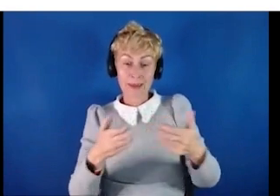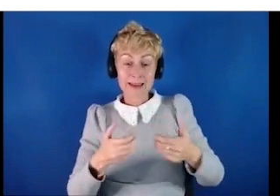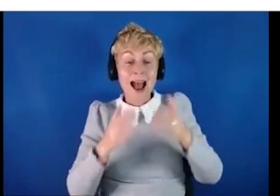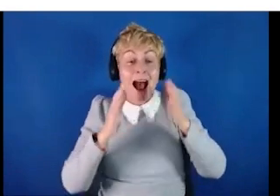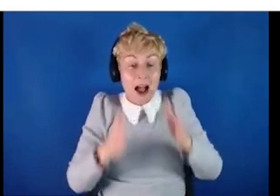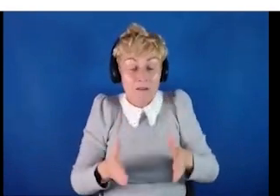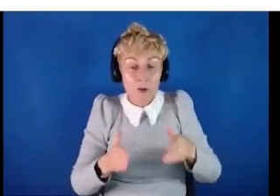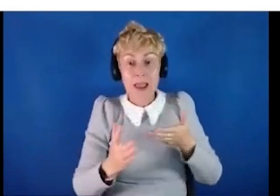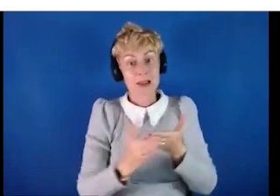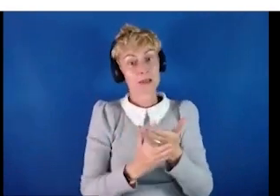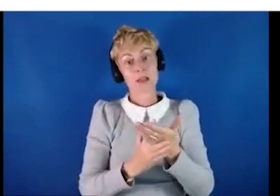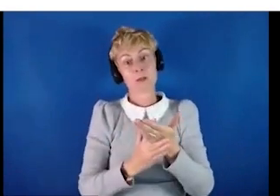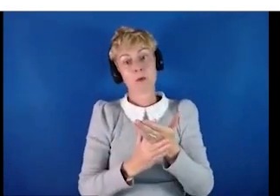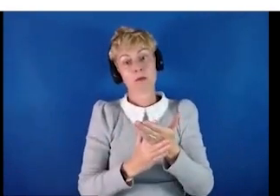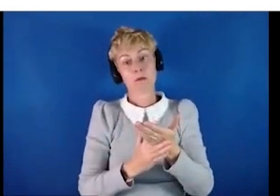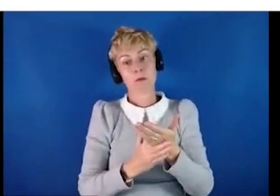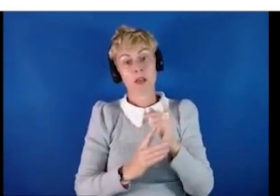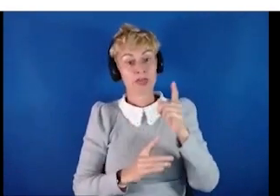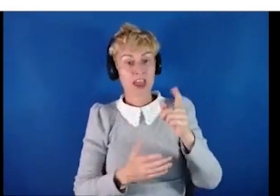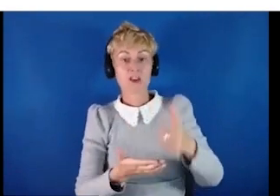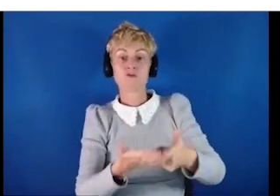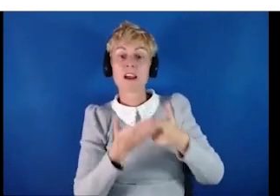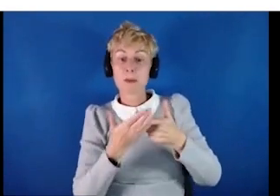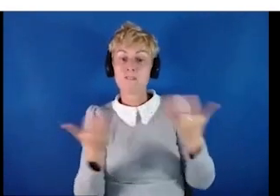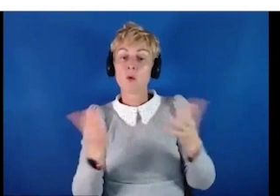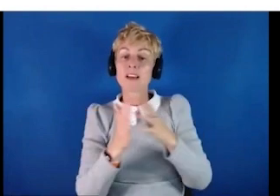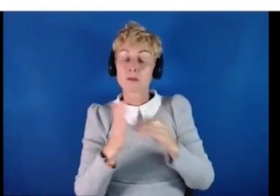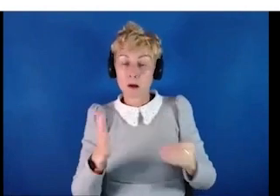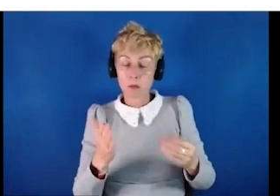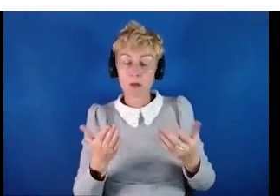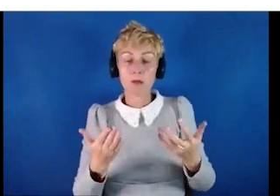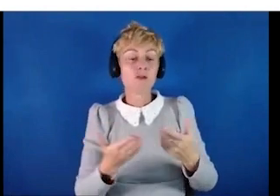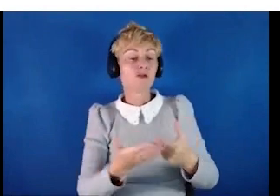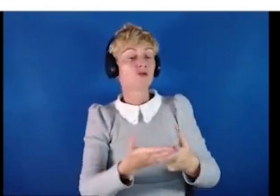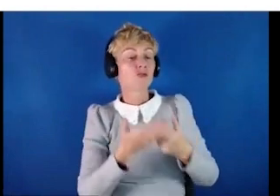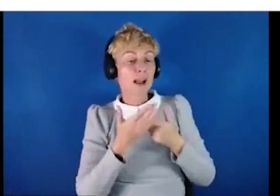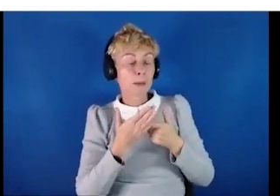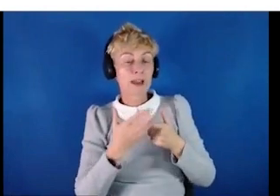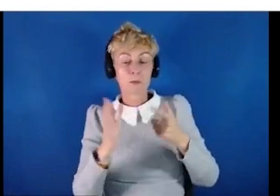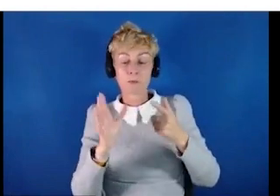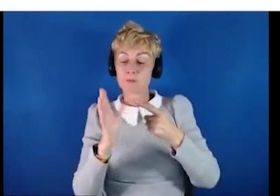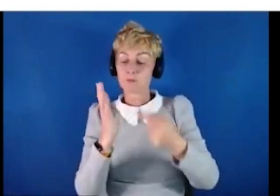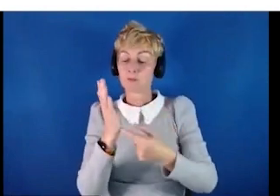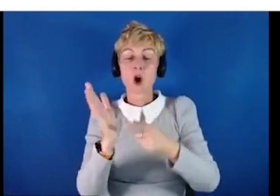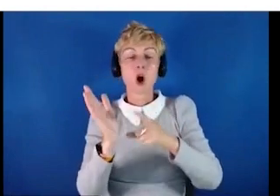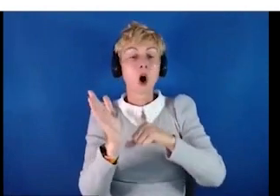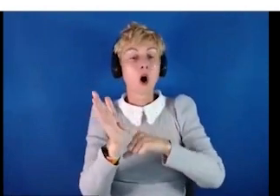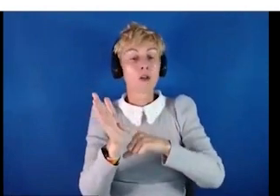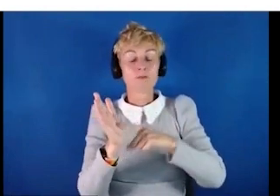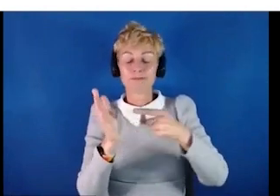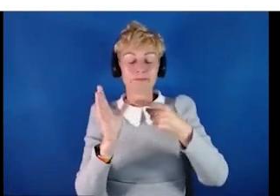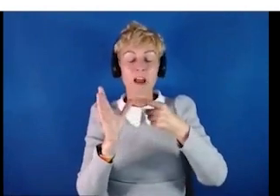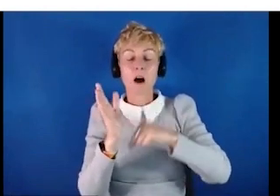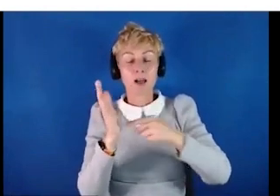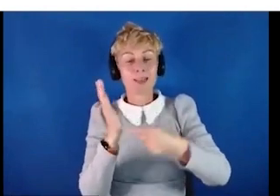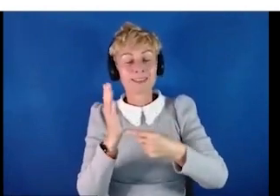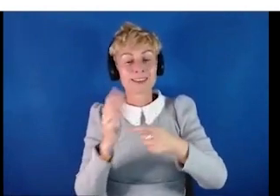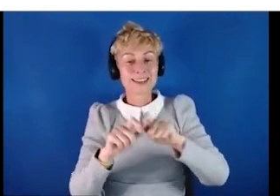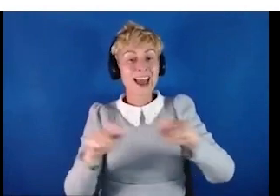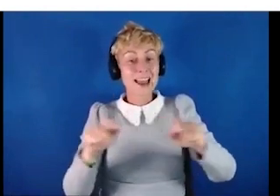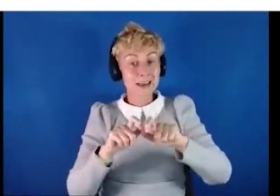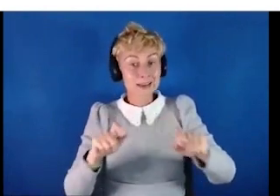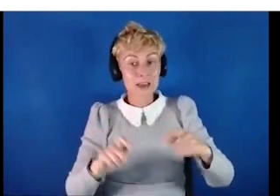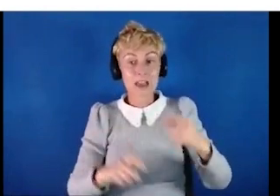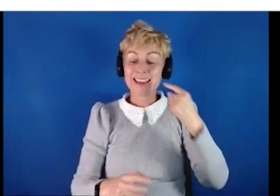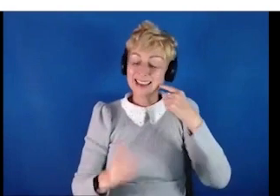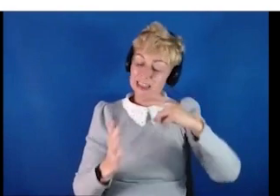accessible. So they recommended, for example, that we should include alt text, transcriptions, and easy read options for